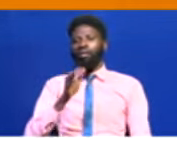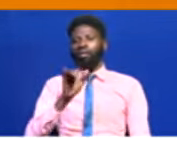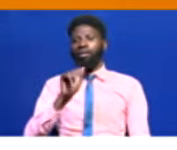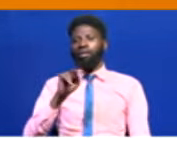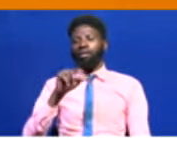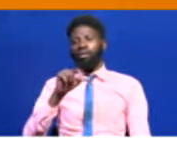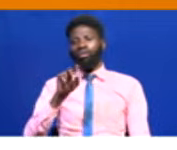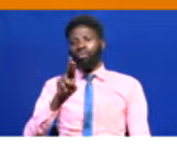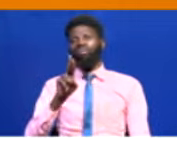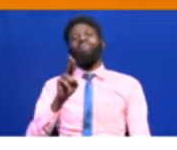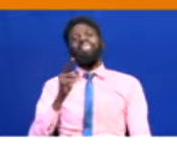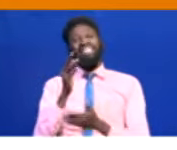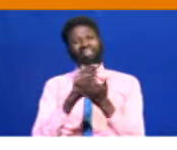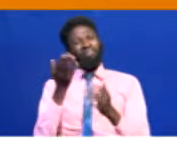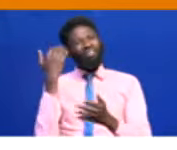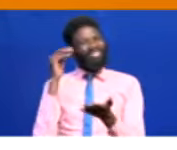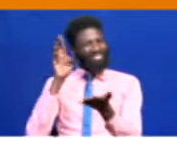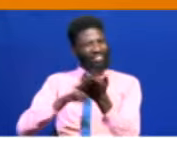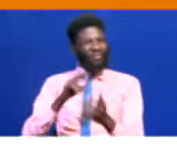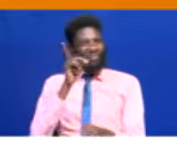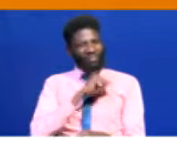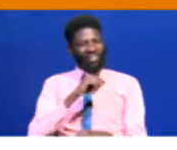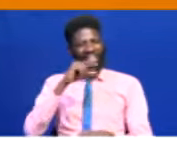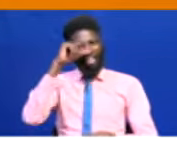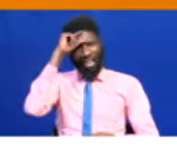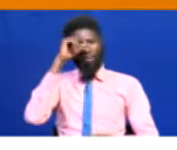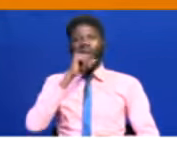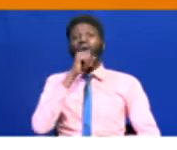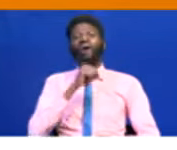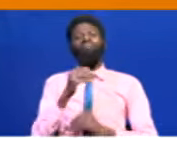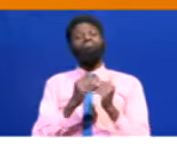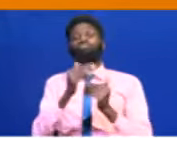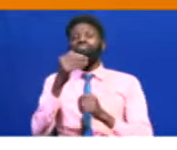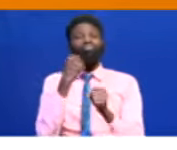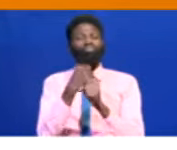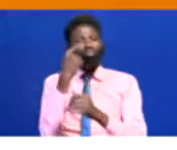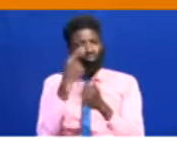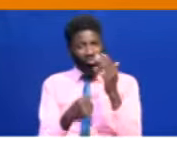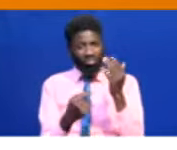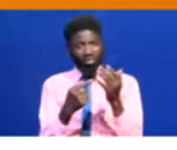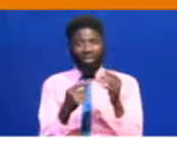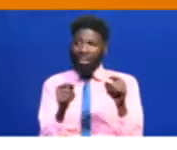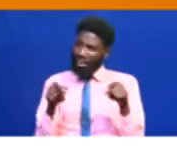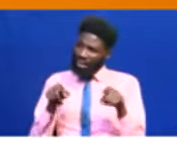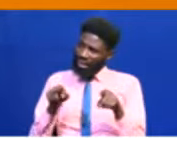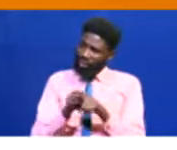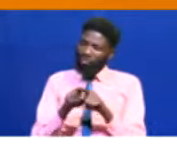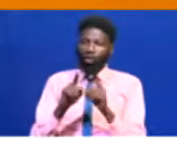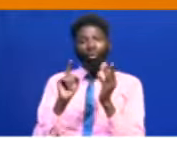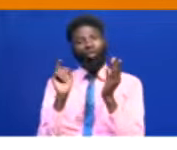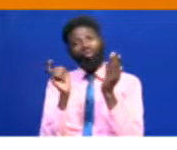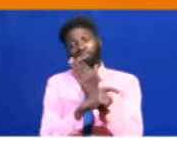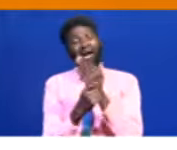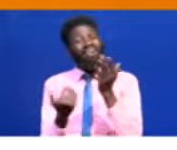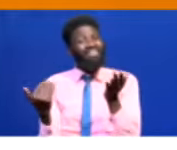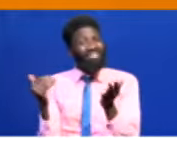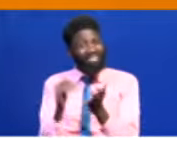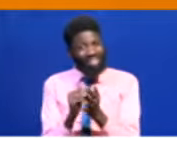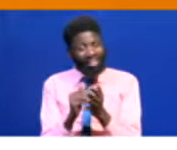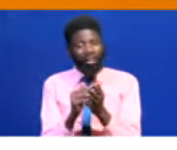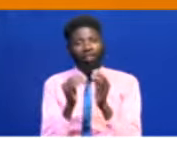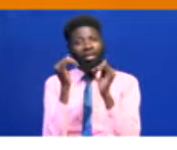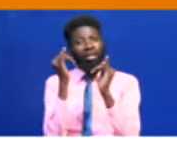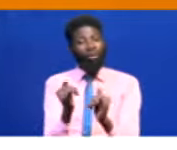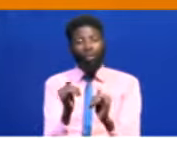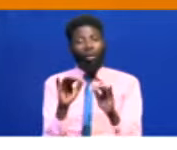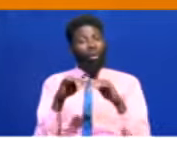in the previous regime. Mm-hmm. What is the way forward for them? Do they automatically now onboard onto the